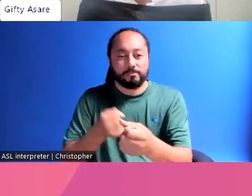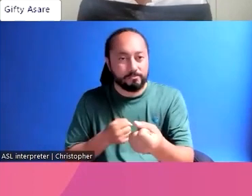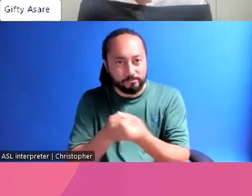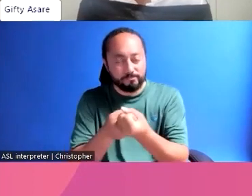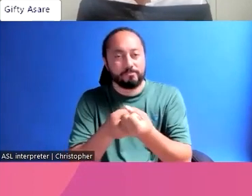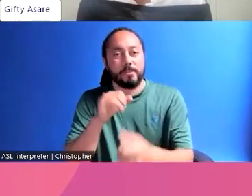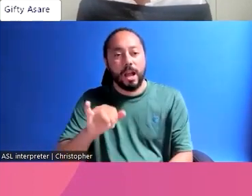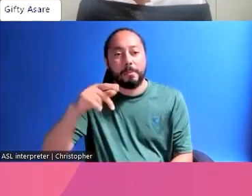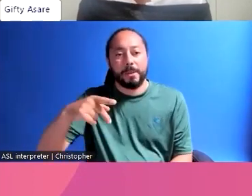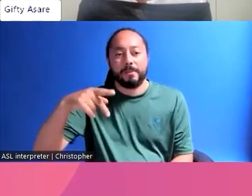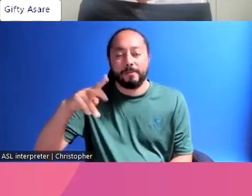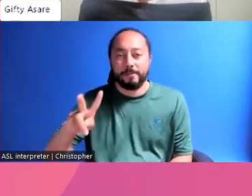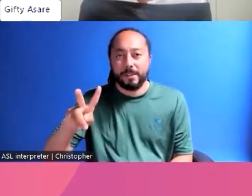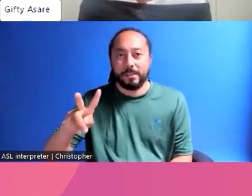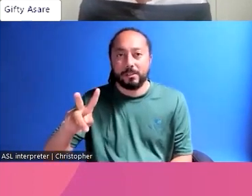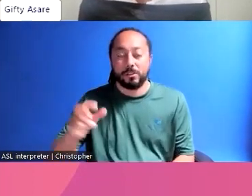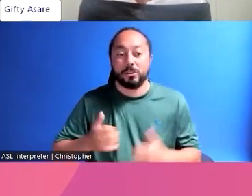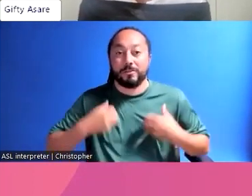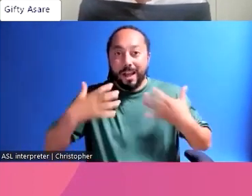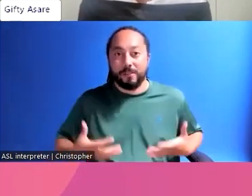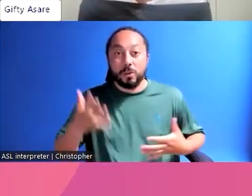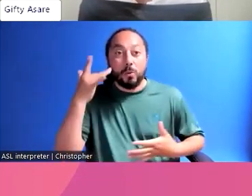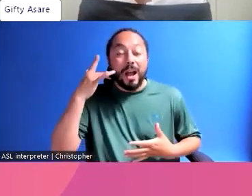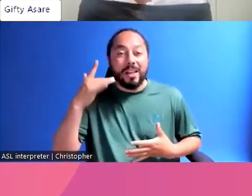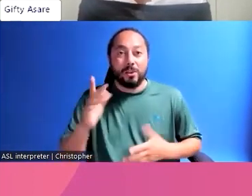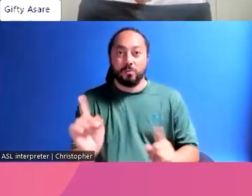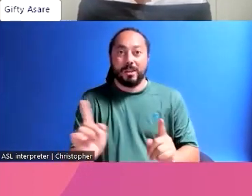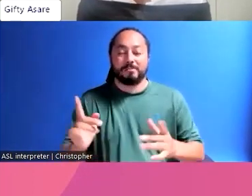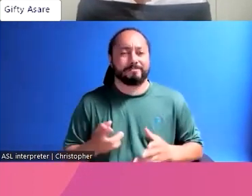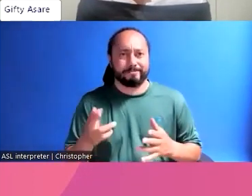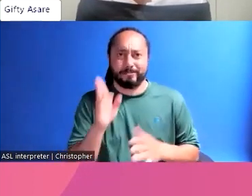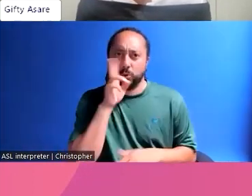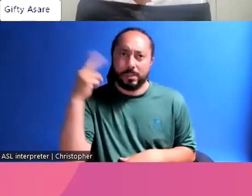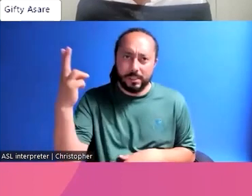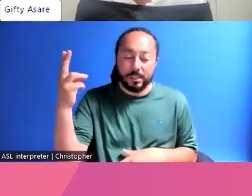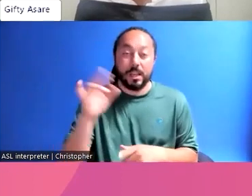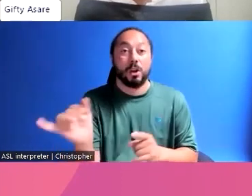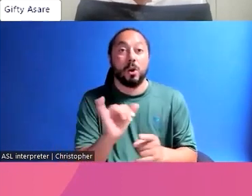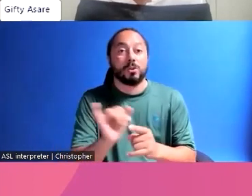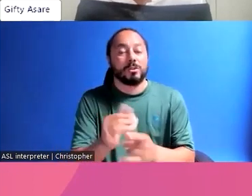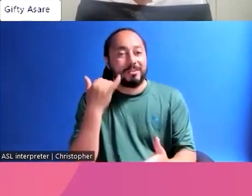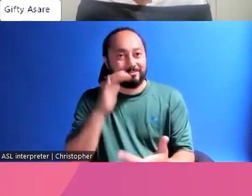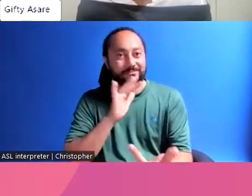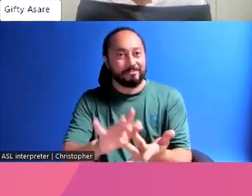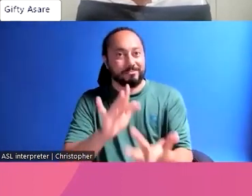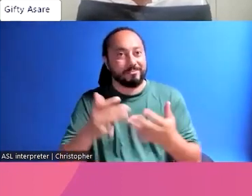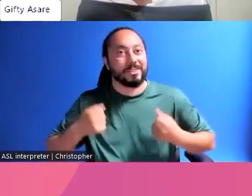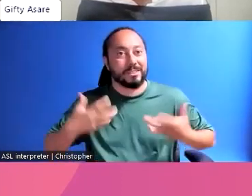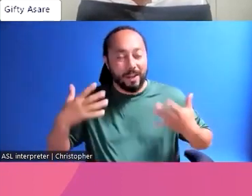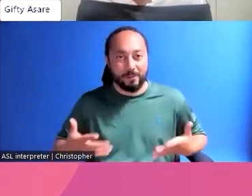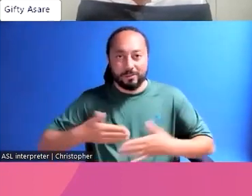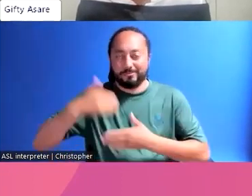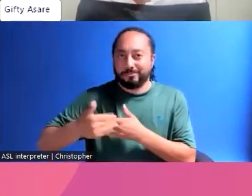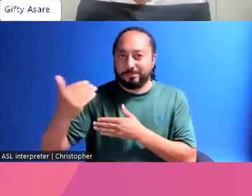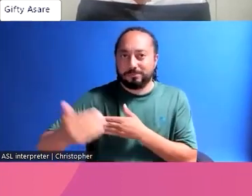because of how uniquely they're placed, and also because they actually come into contact with survivors more than once. Rehab